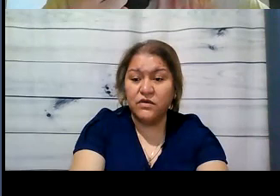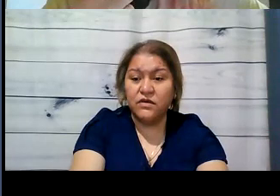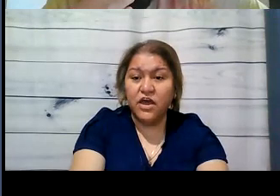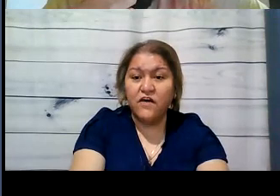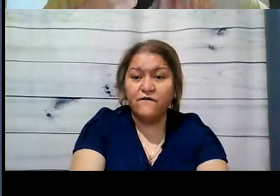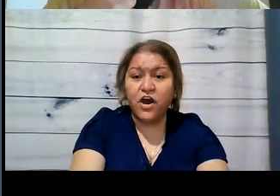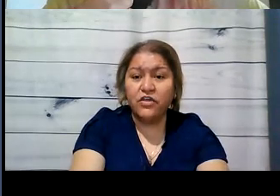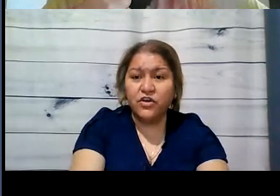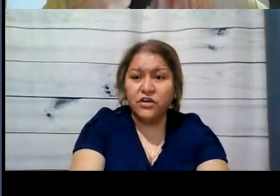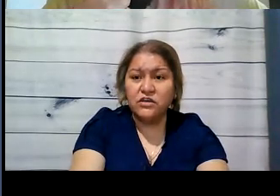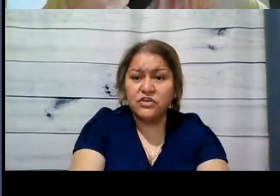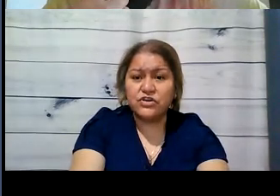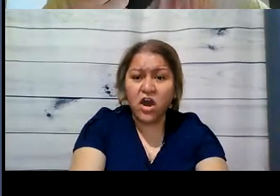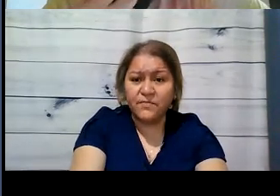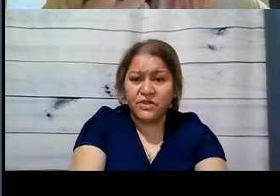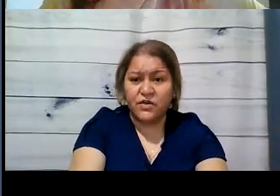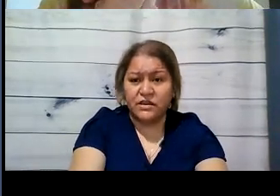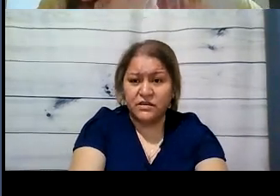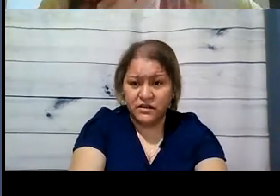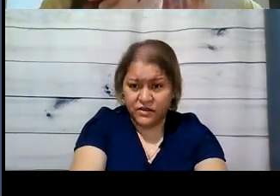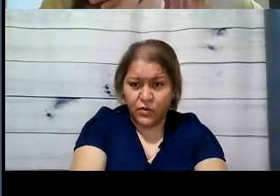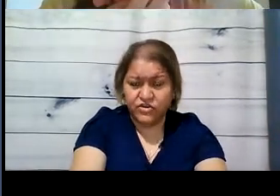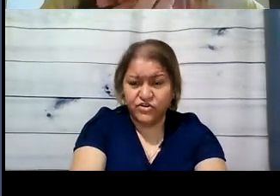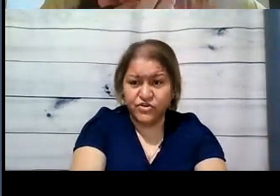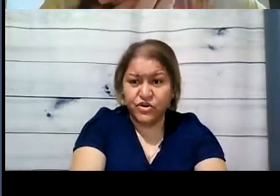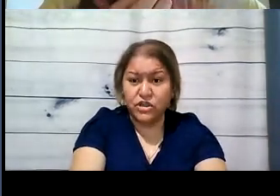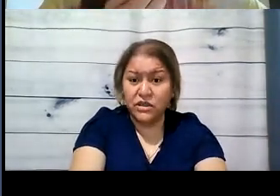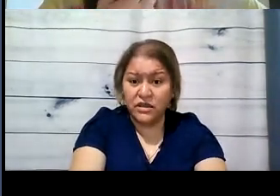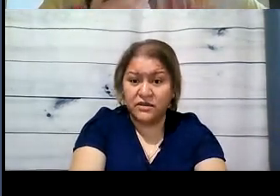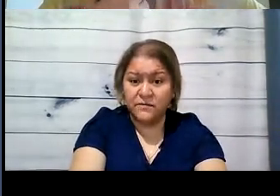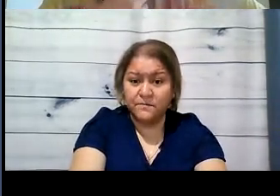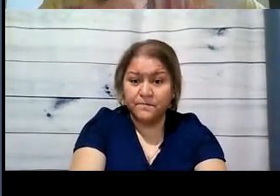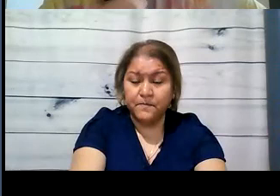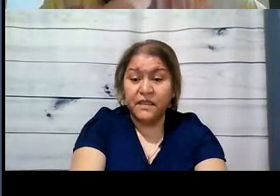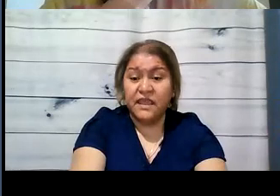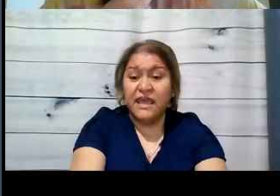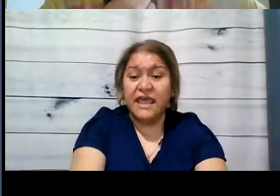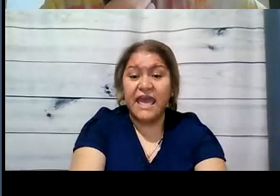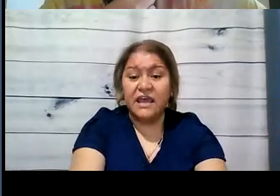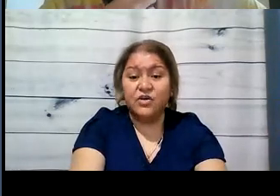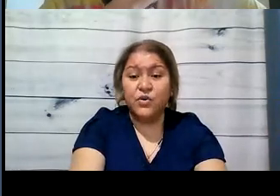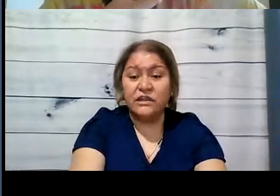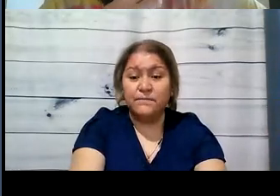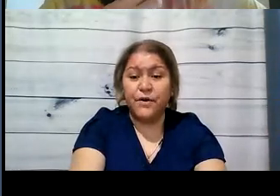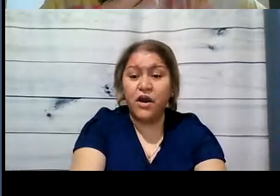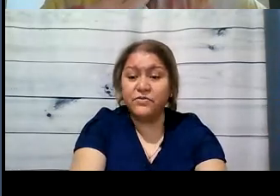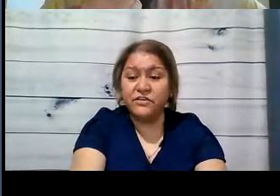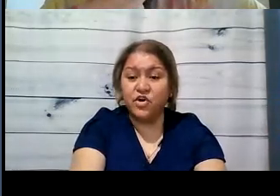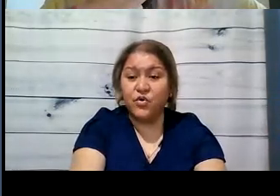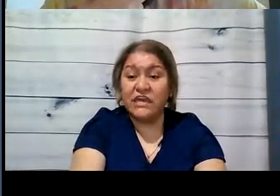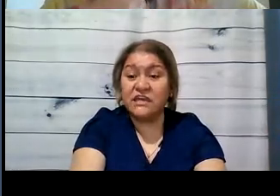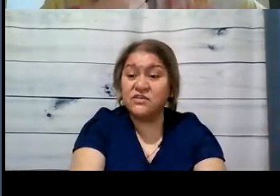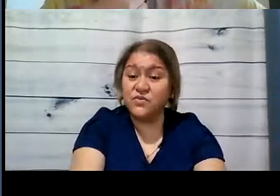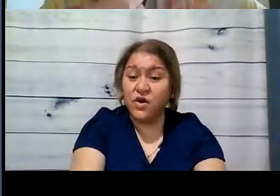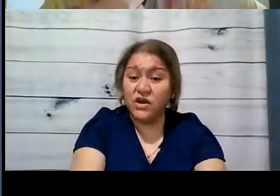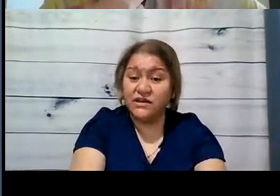dough. "Father, stop," shouted Walter Jr. "Look." And Anna quickly popped the